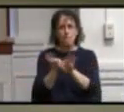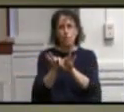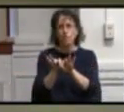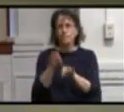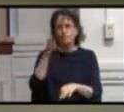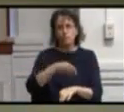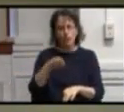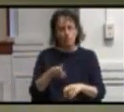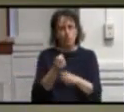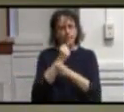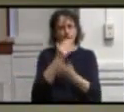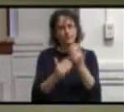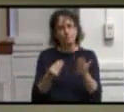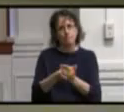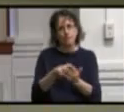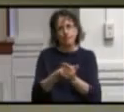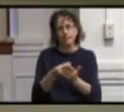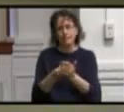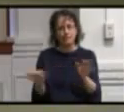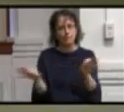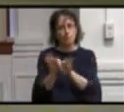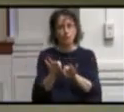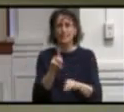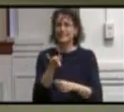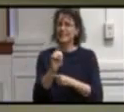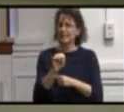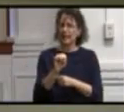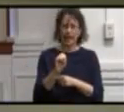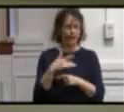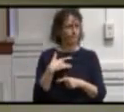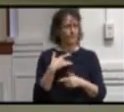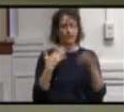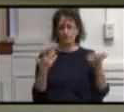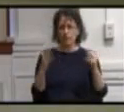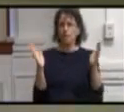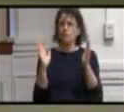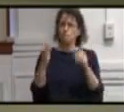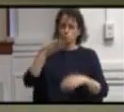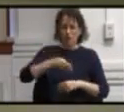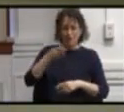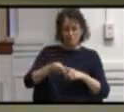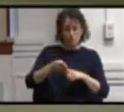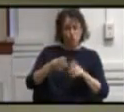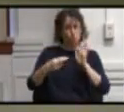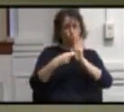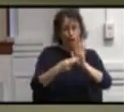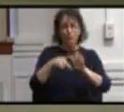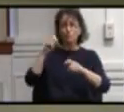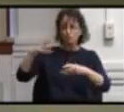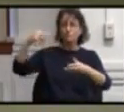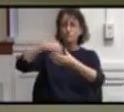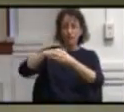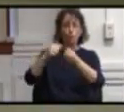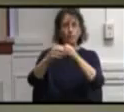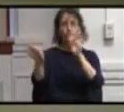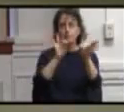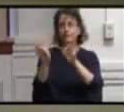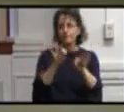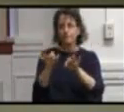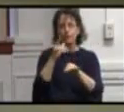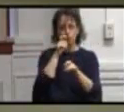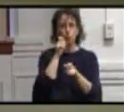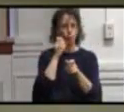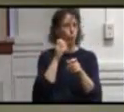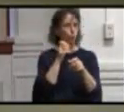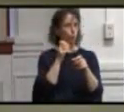has been articulating it in terms of Brattleboro should have a seat at the table, the town should have a seat at the table. And we mentioned that